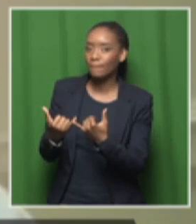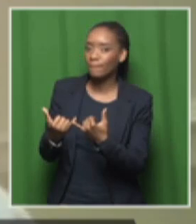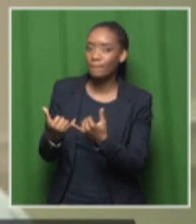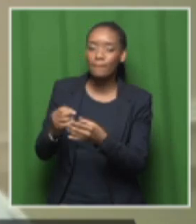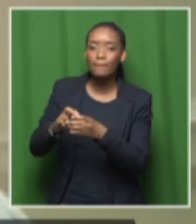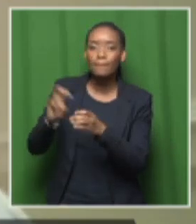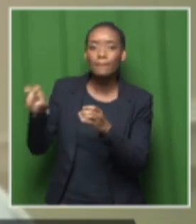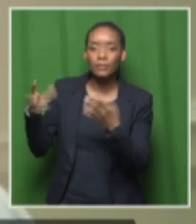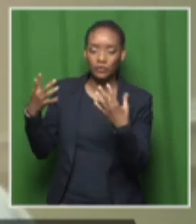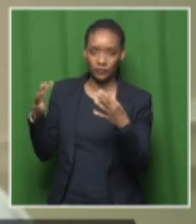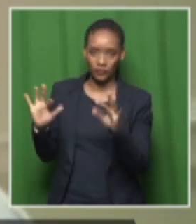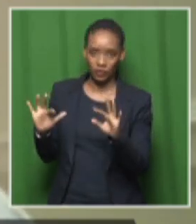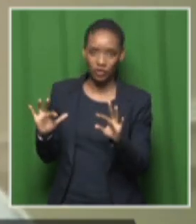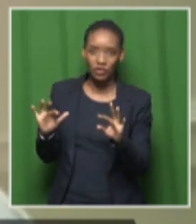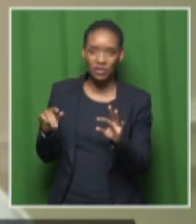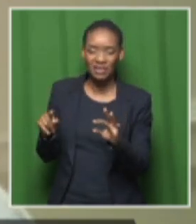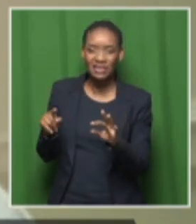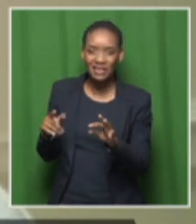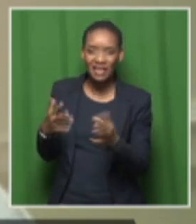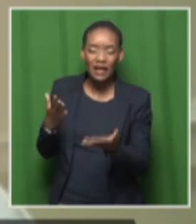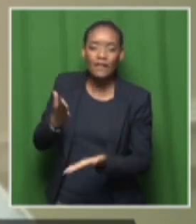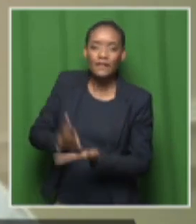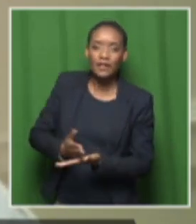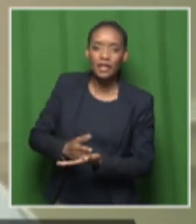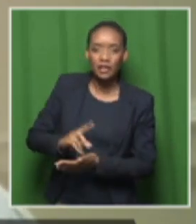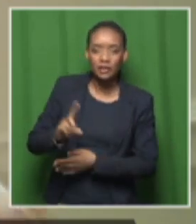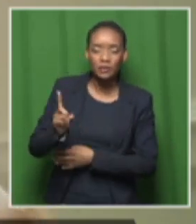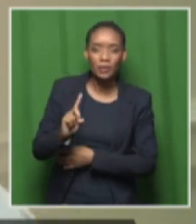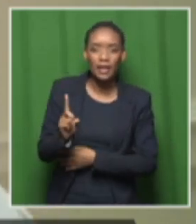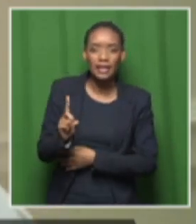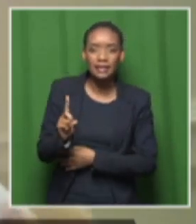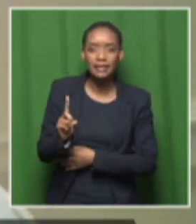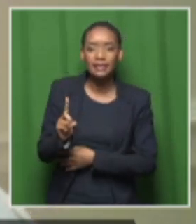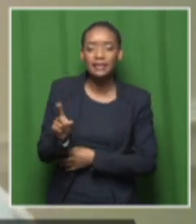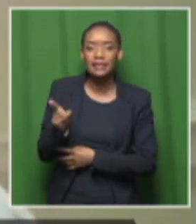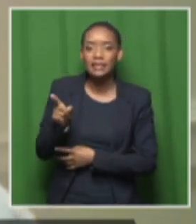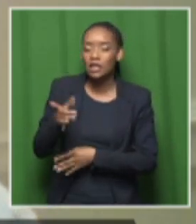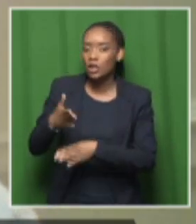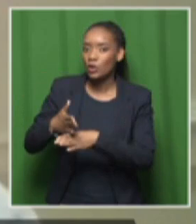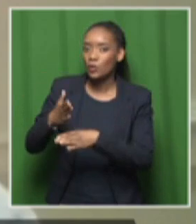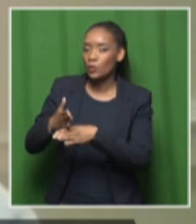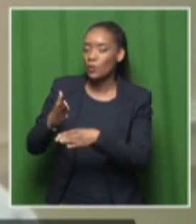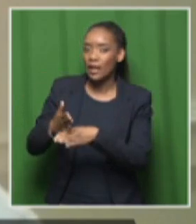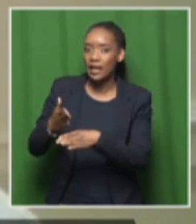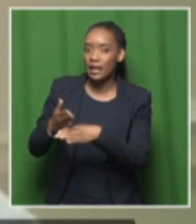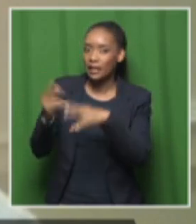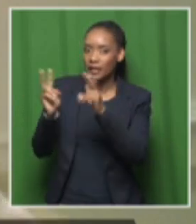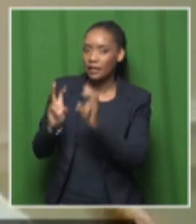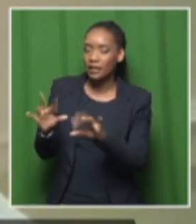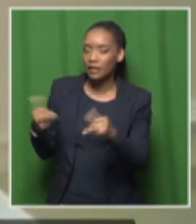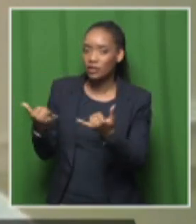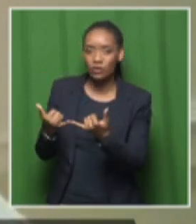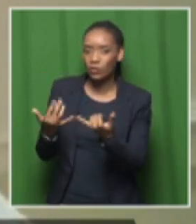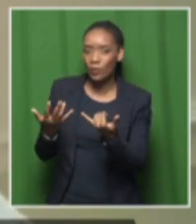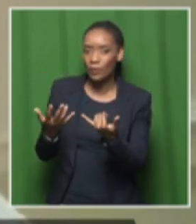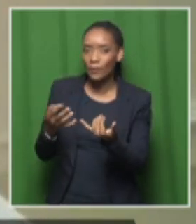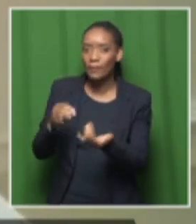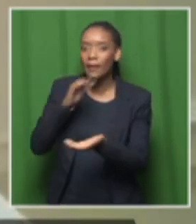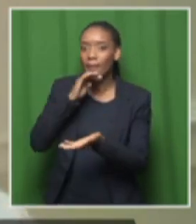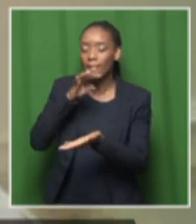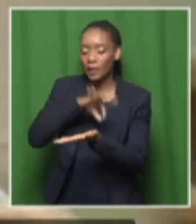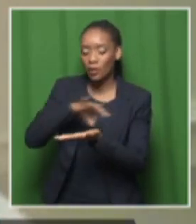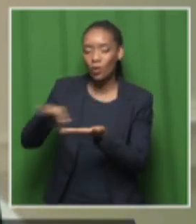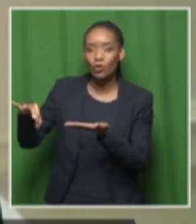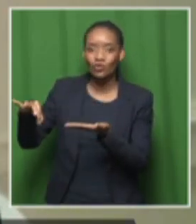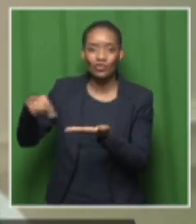no longer with Eskom really just has severed, has terminated his employer-employee